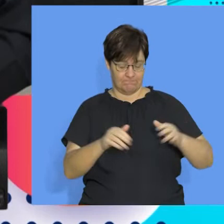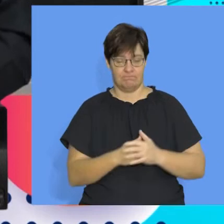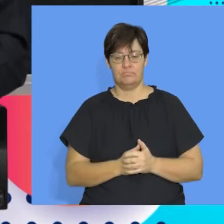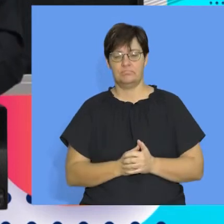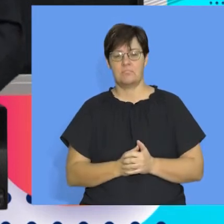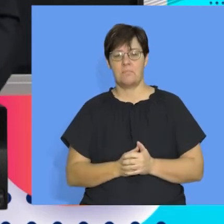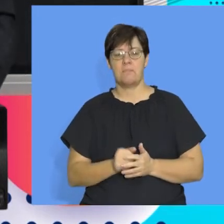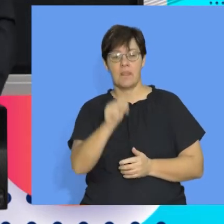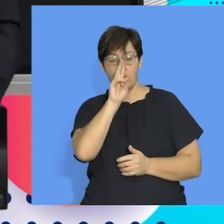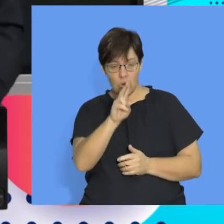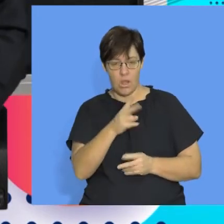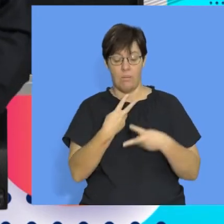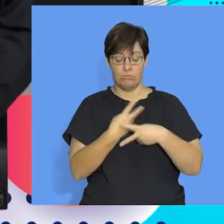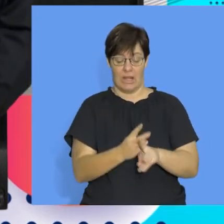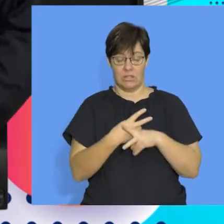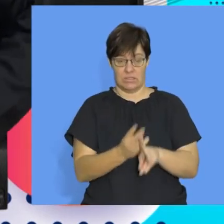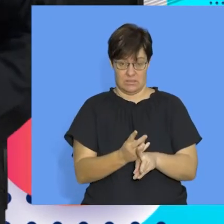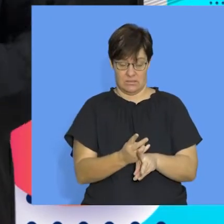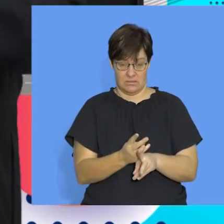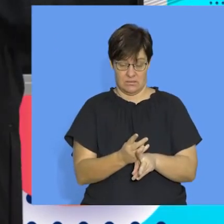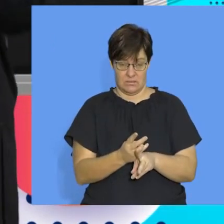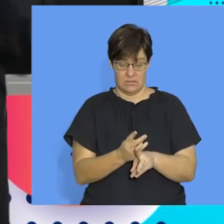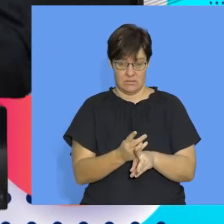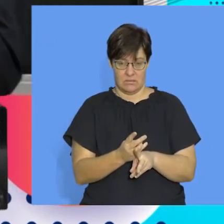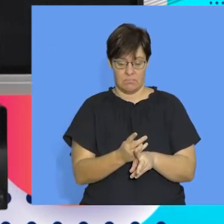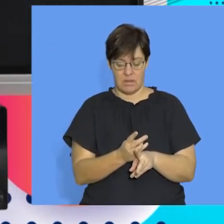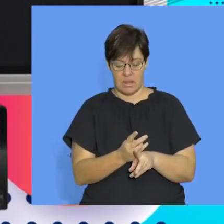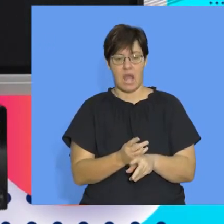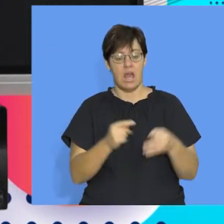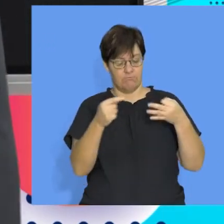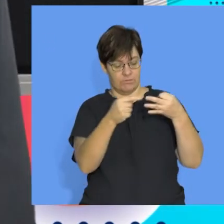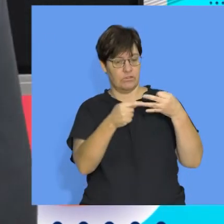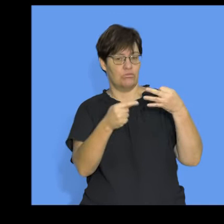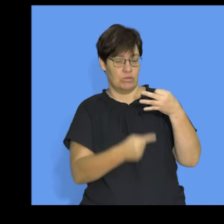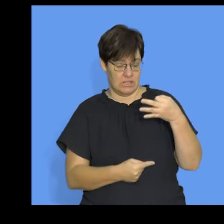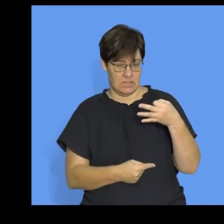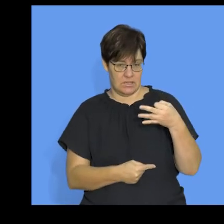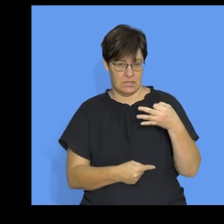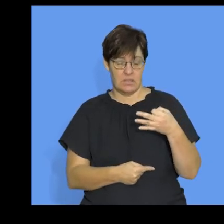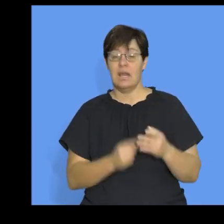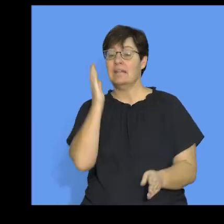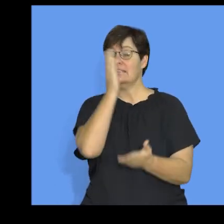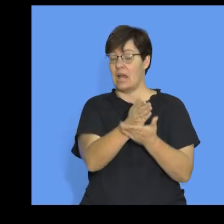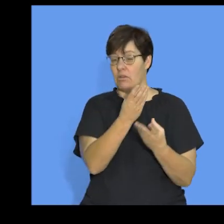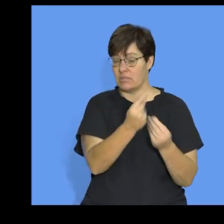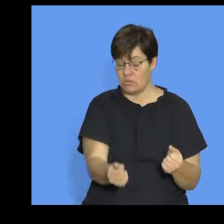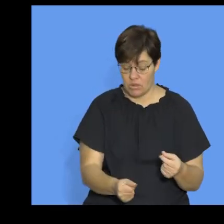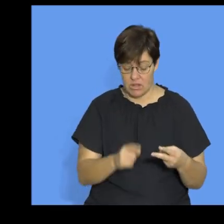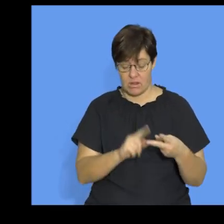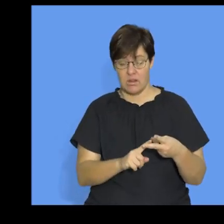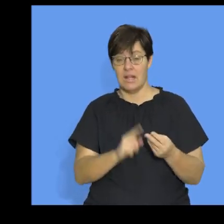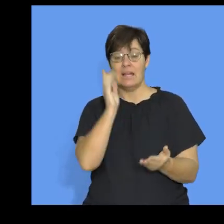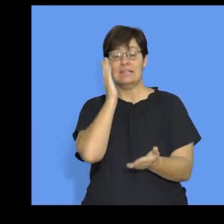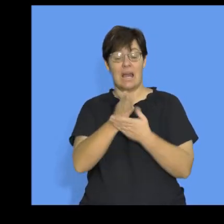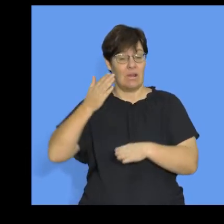when you're looking at production, then it is three cost accounts, namely direct material,